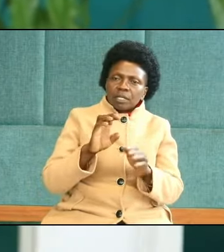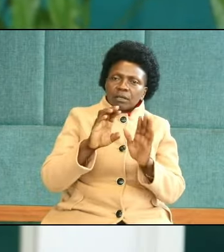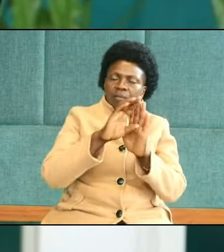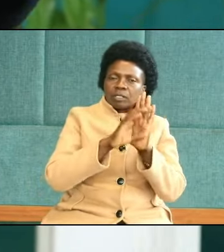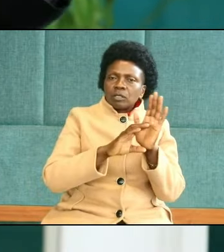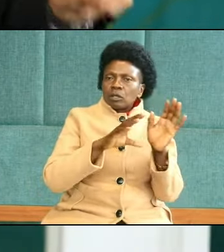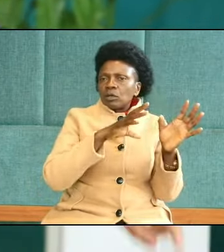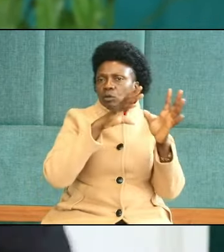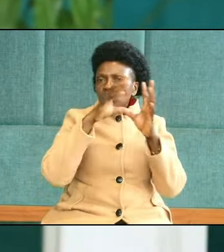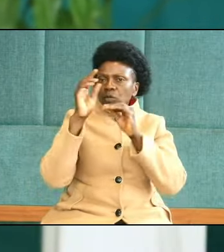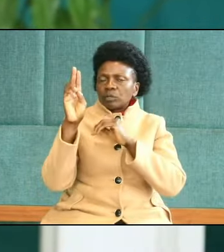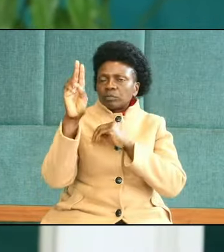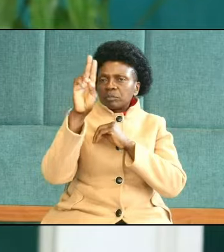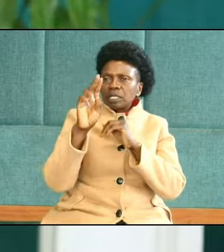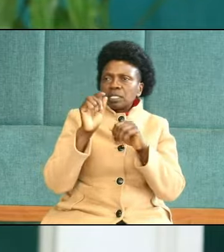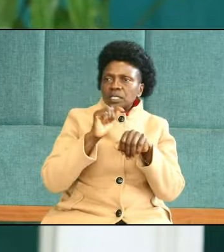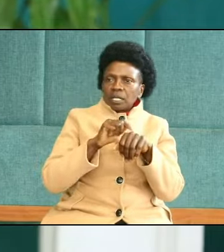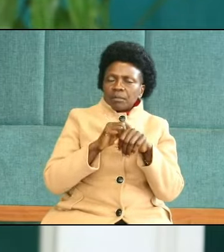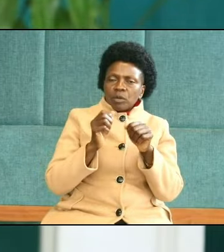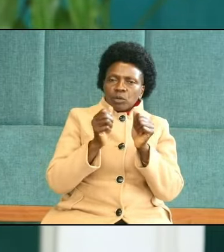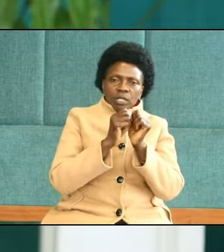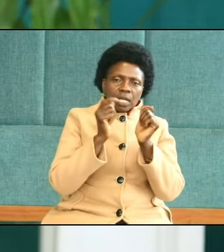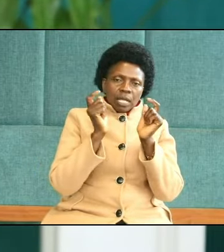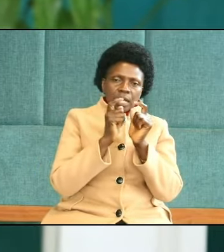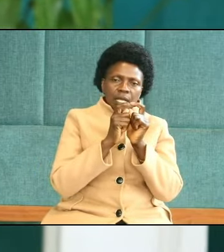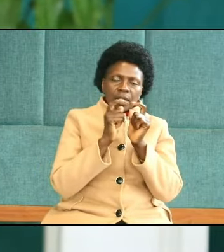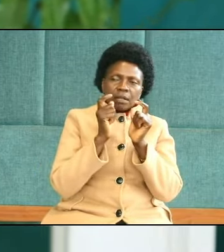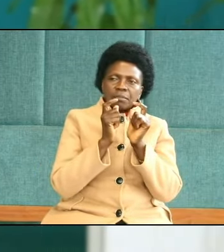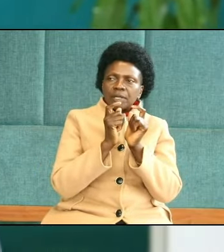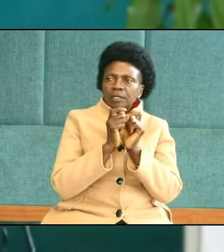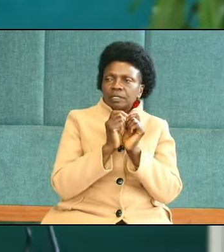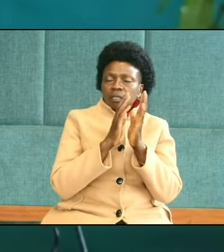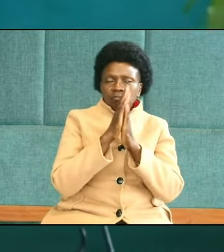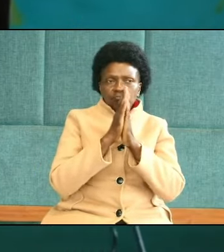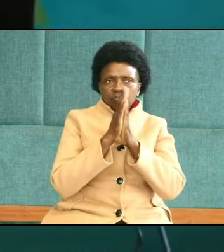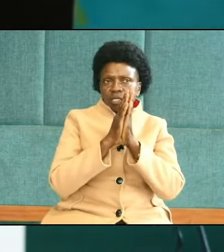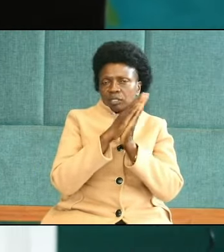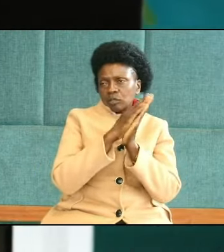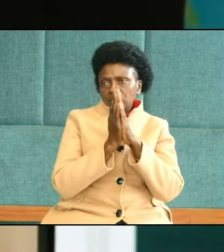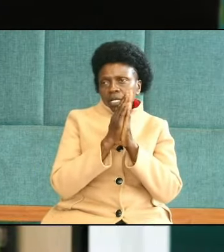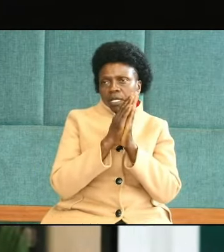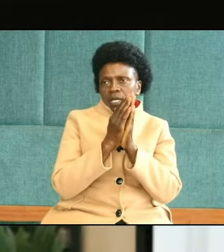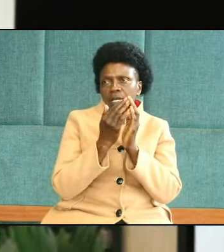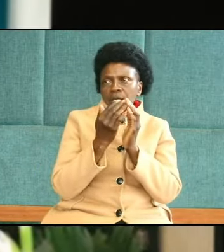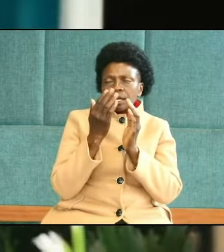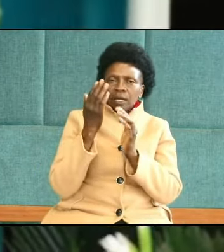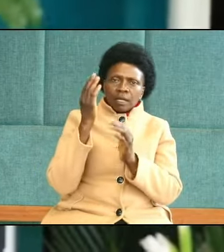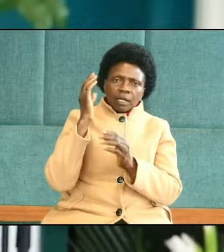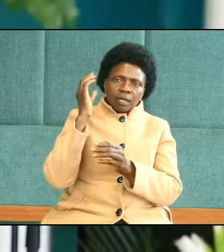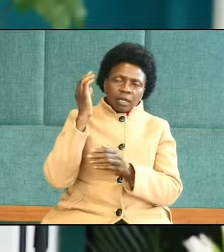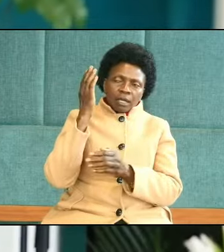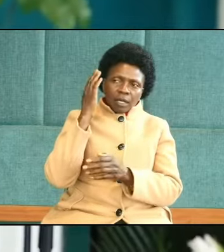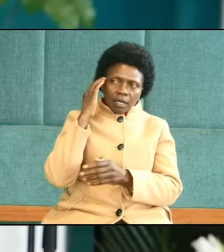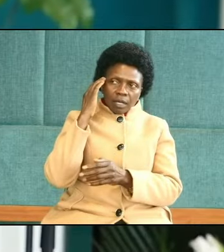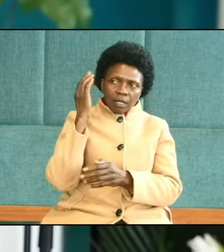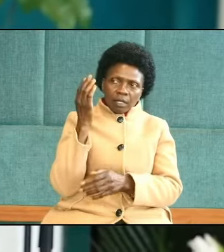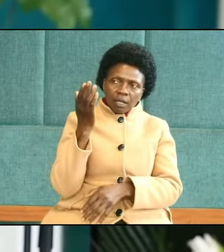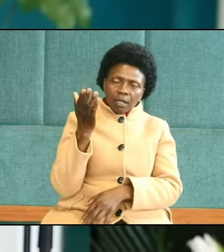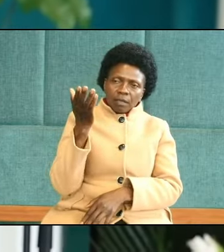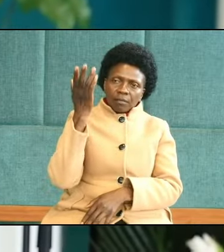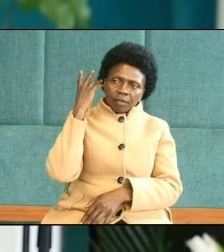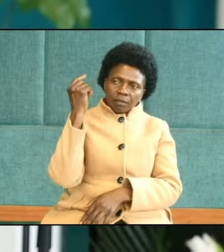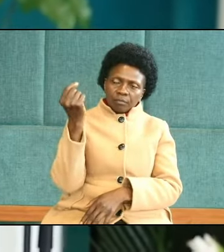spend time to live with the enemy. There's an interesting story I heard a few years ago, a few decades